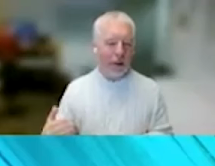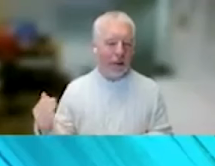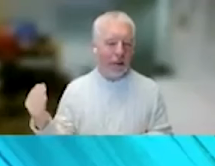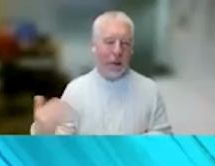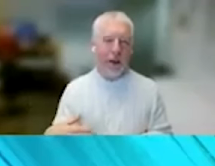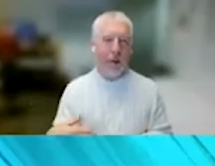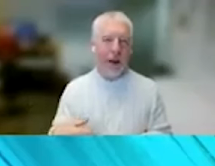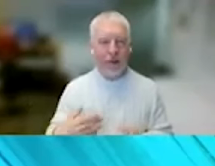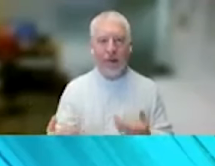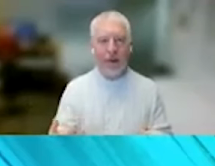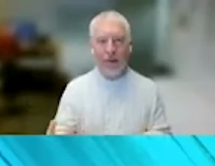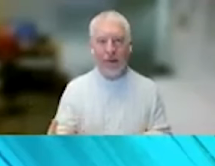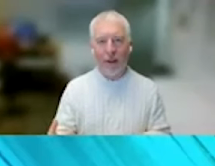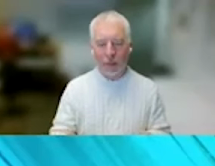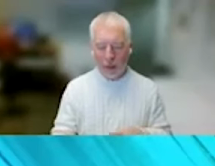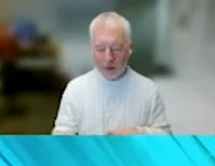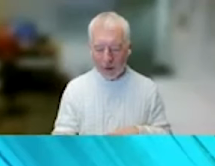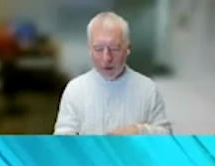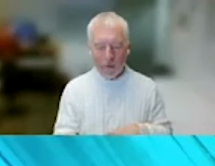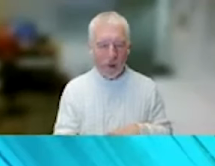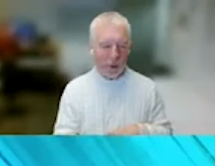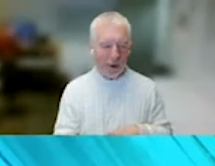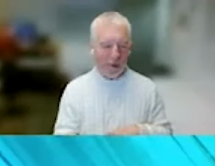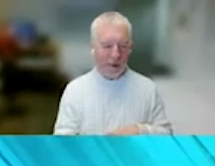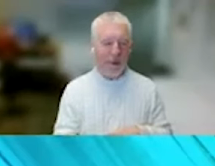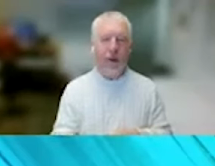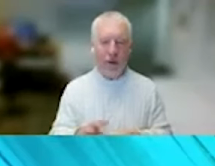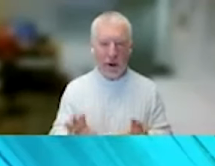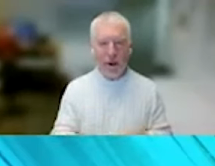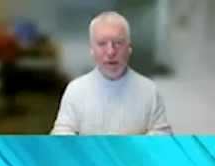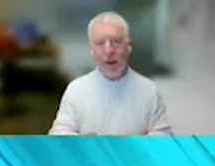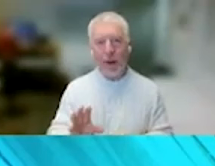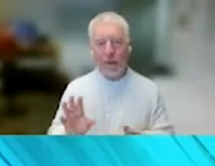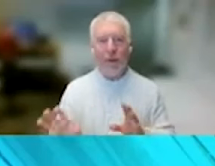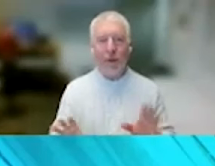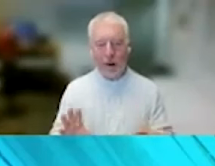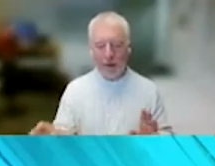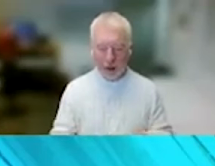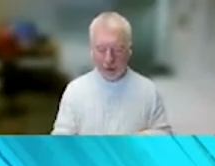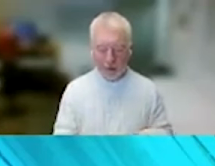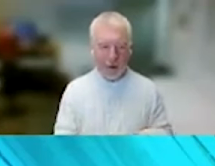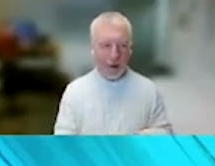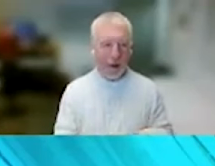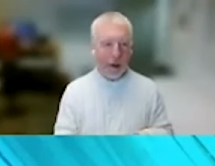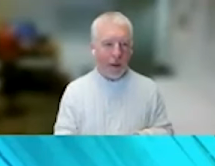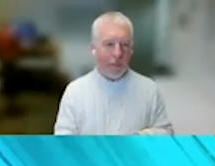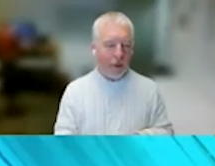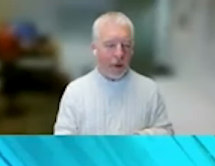Like you can't just do it to black and white and see if you can still see it, because color blindness, there's a lot of different kinds and they have different effects on the colors.